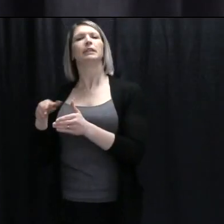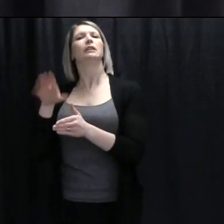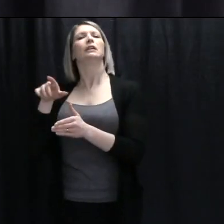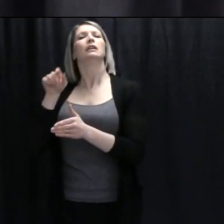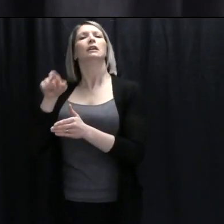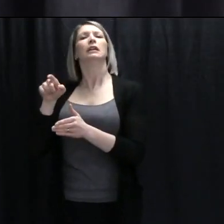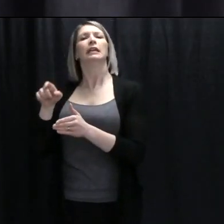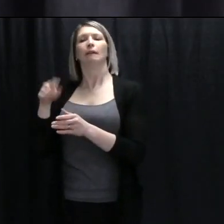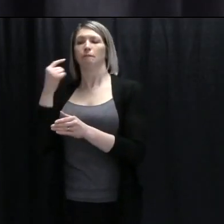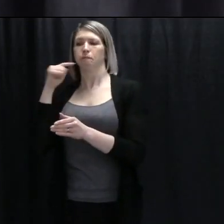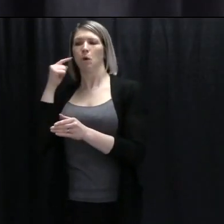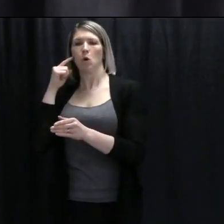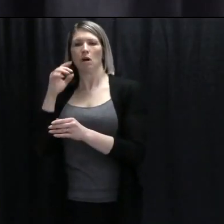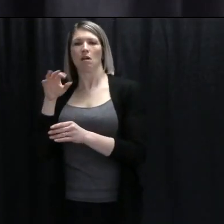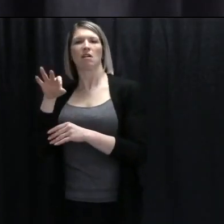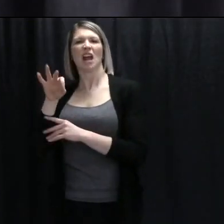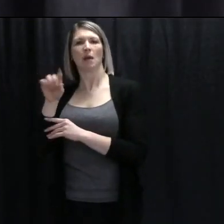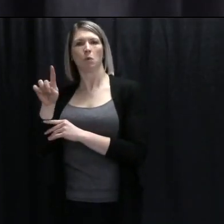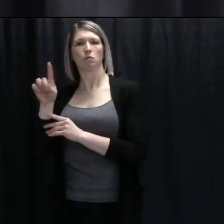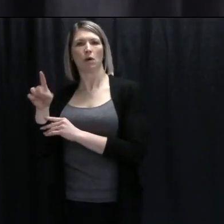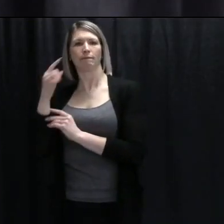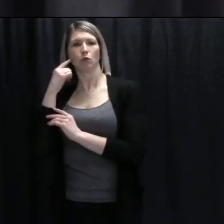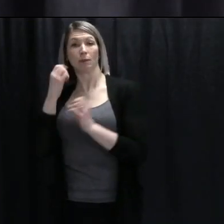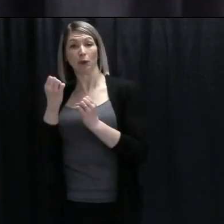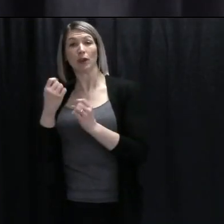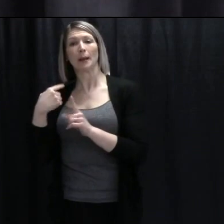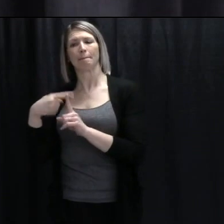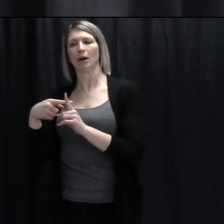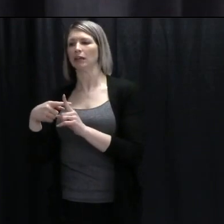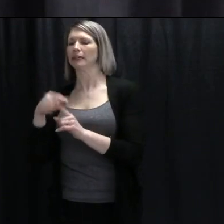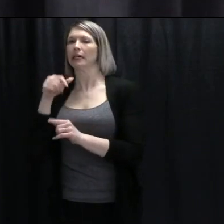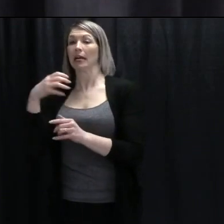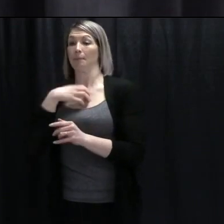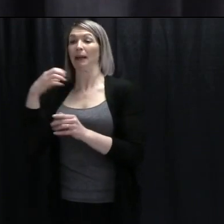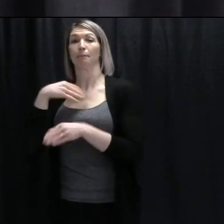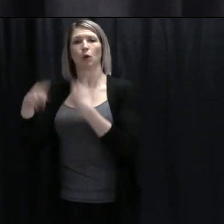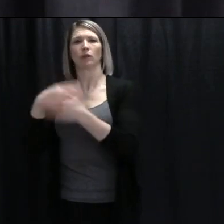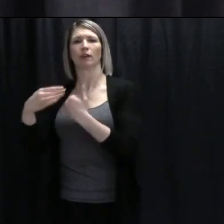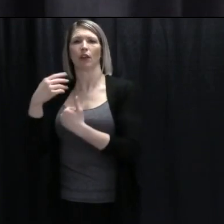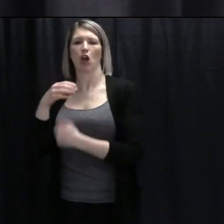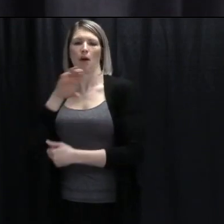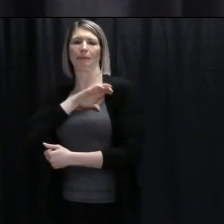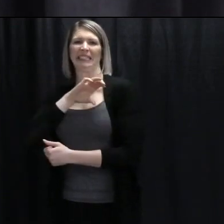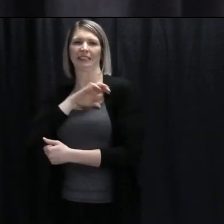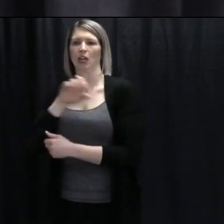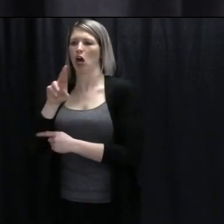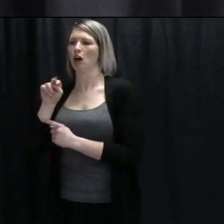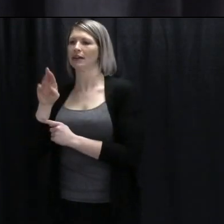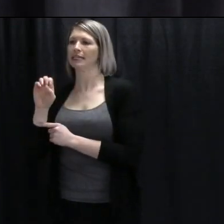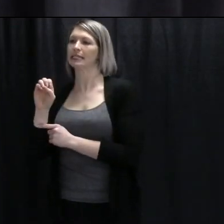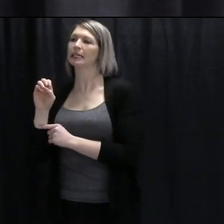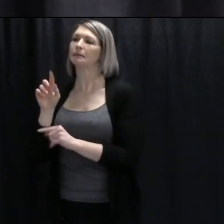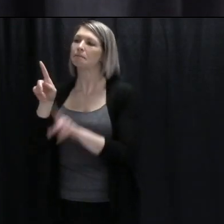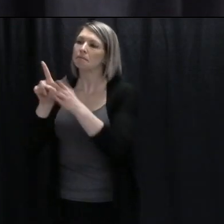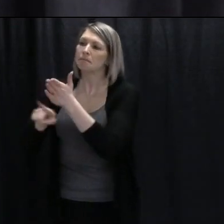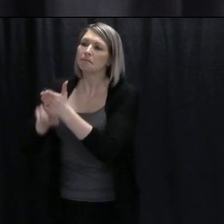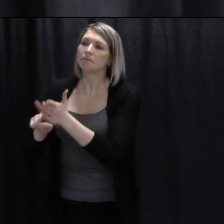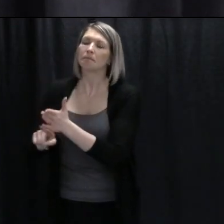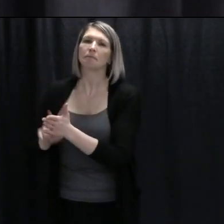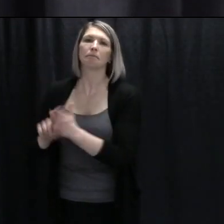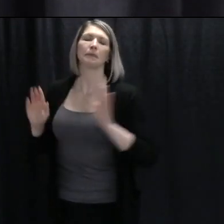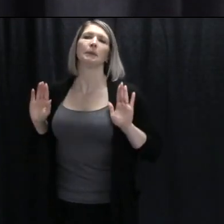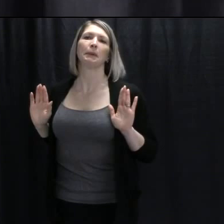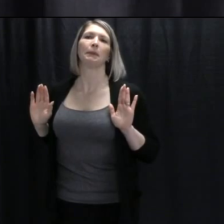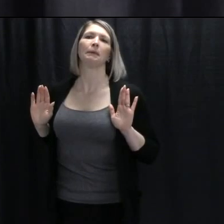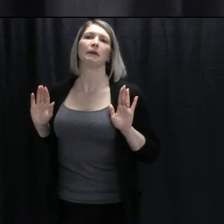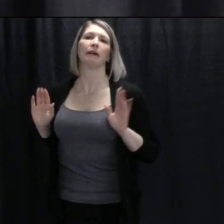deal with these issues, and there is minimal delay in getting them addressed. Physical distancing is